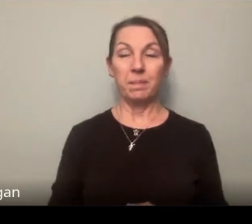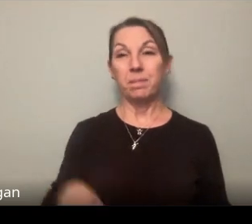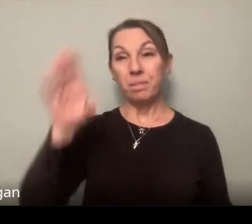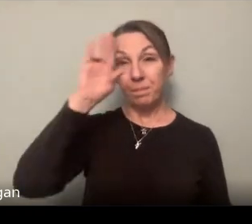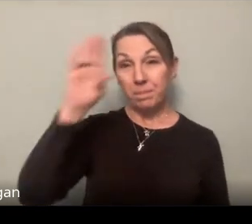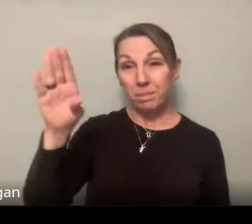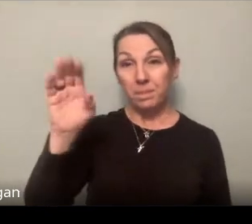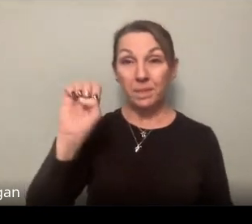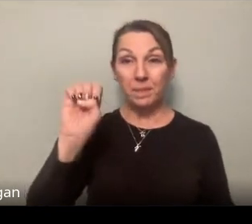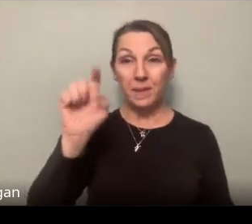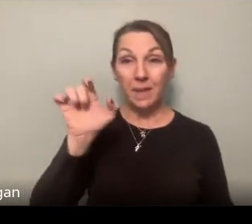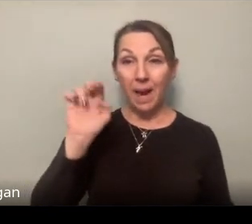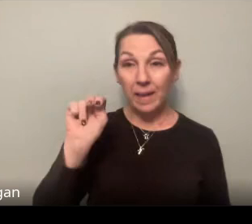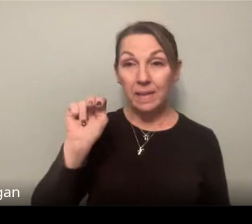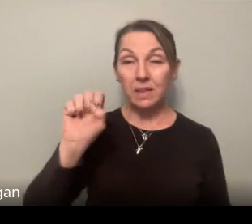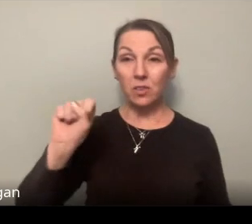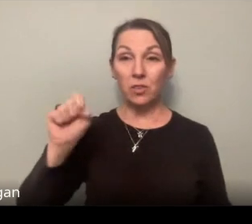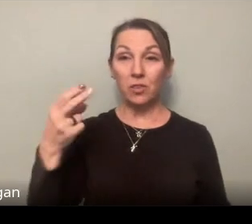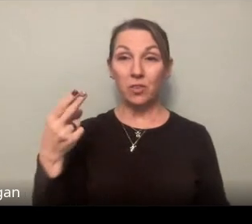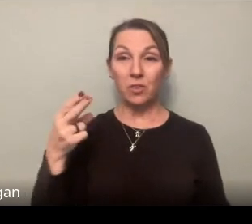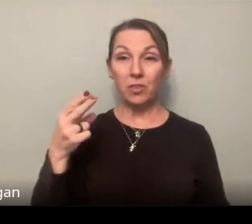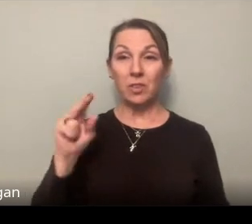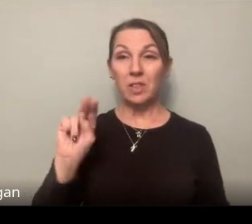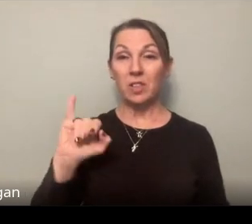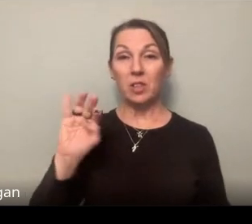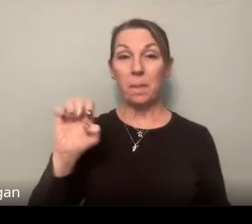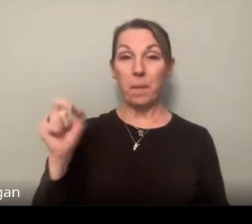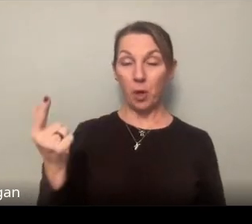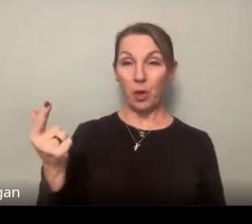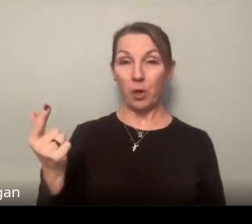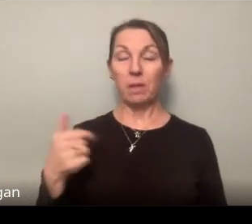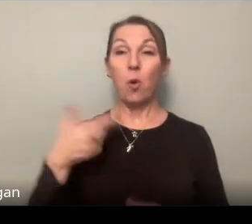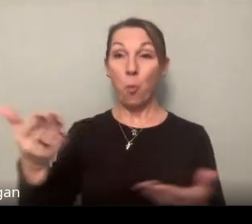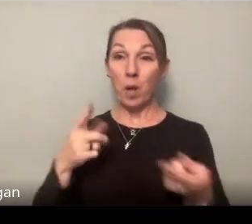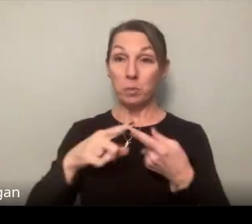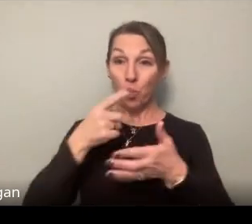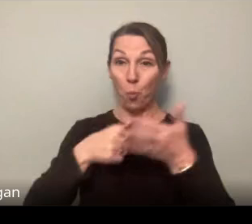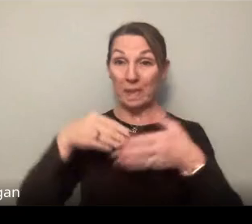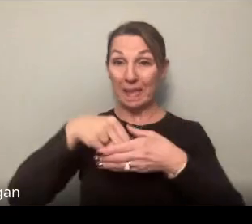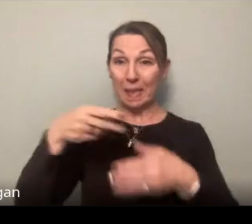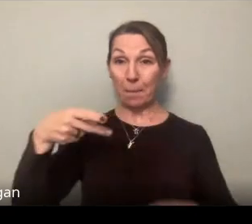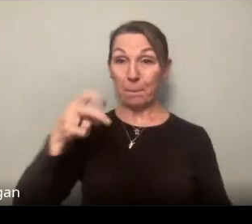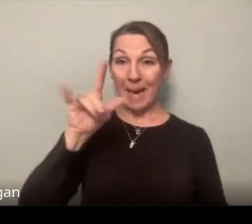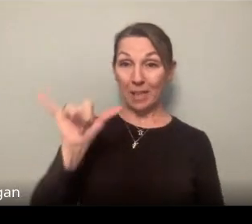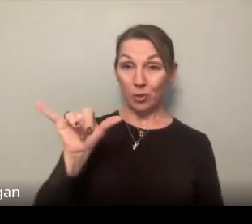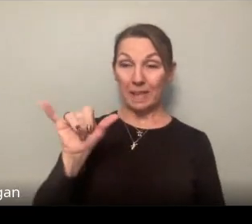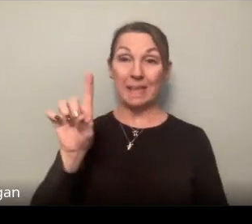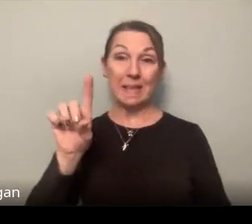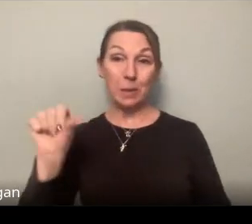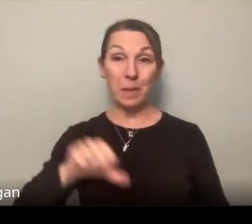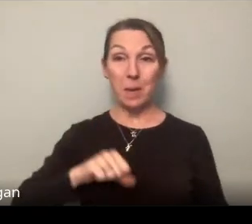Hi, I'm Ellen Shimberg. Welcome to What's in the Pantry, Disability Pride Pennsylvania's cooking show